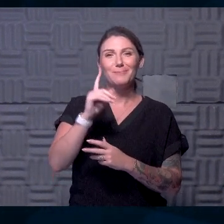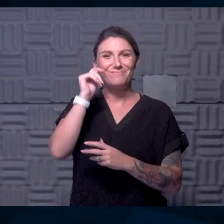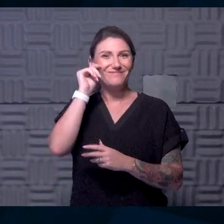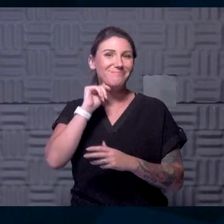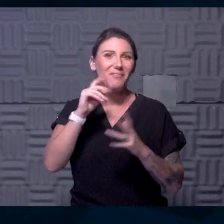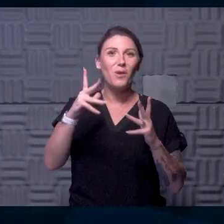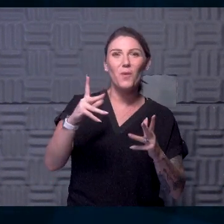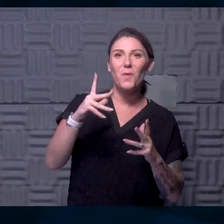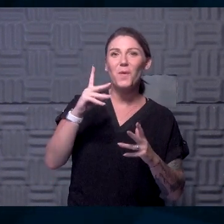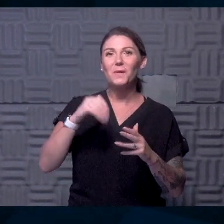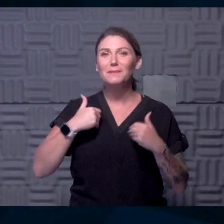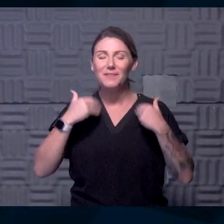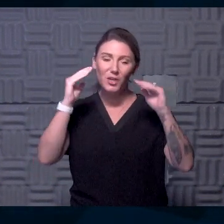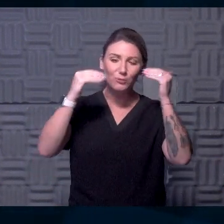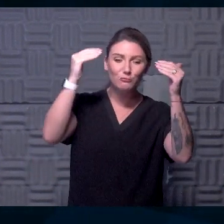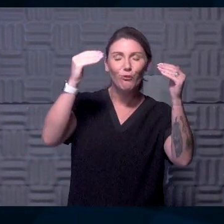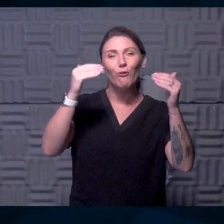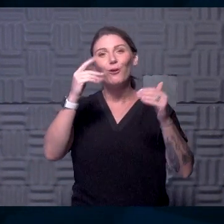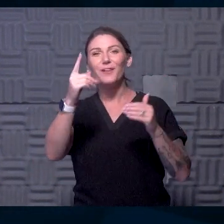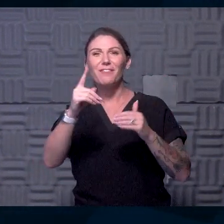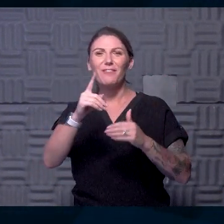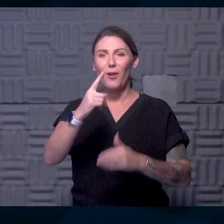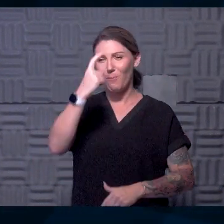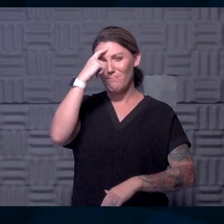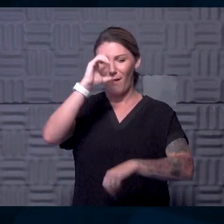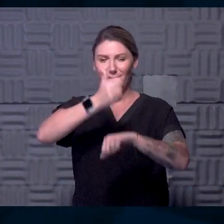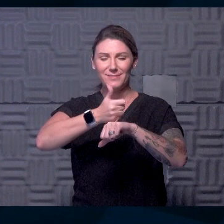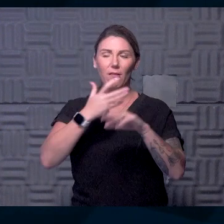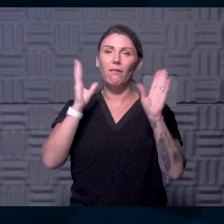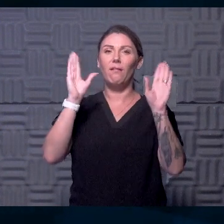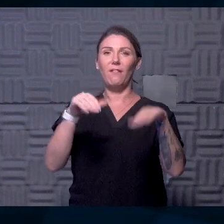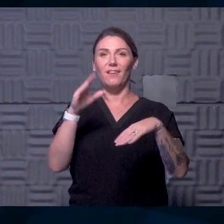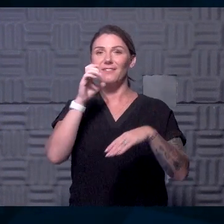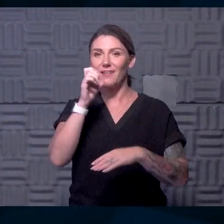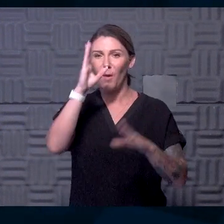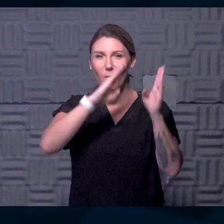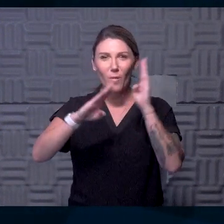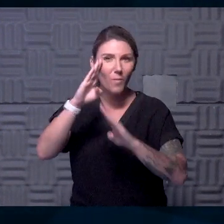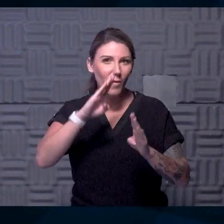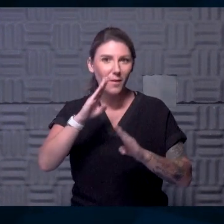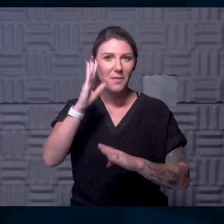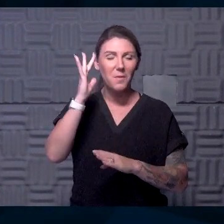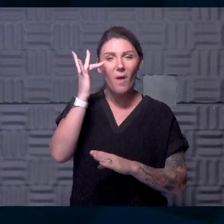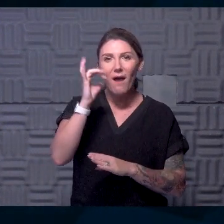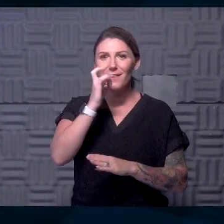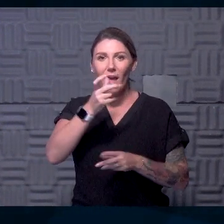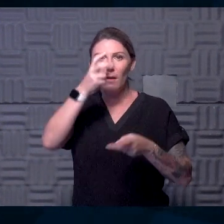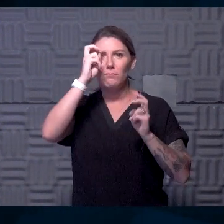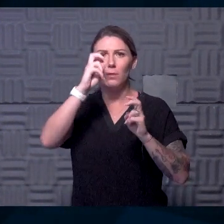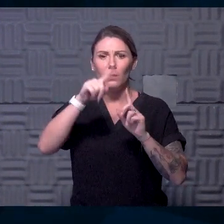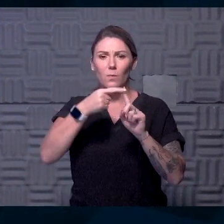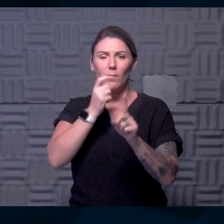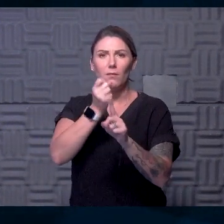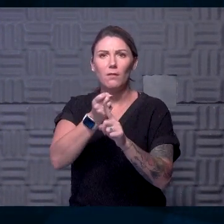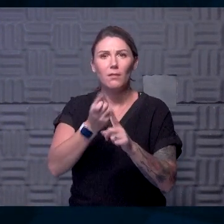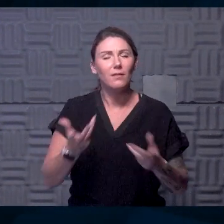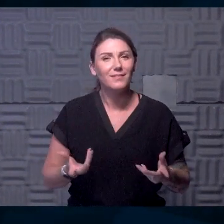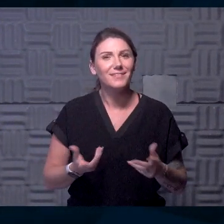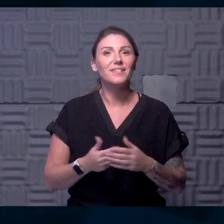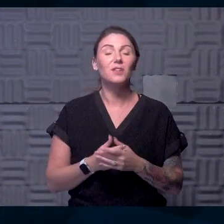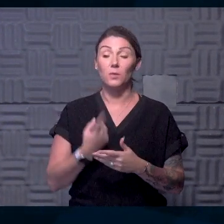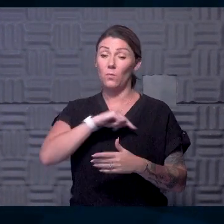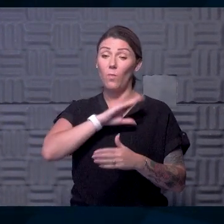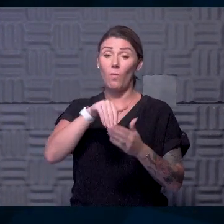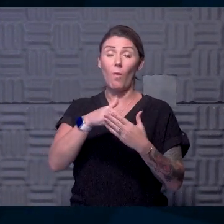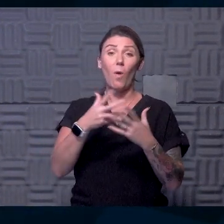or going to college or going into high school. They're not really very worried. And I would just say we all want to stay in school.